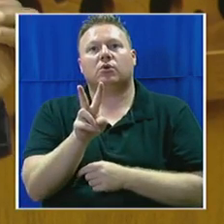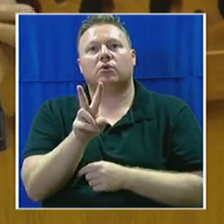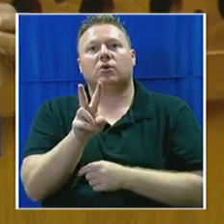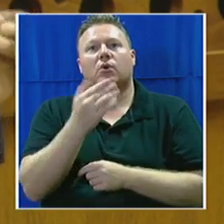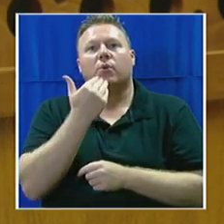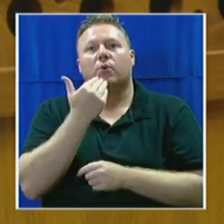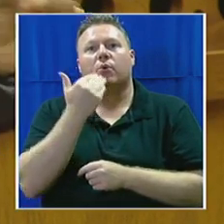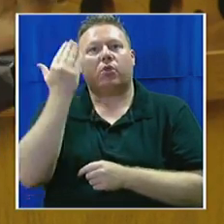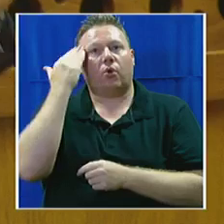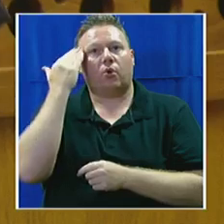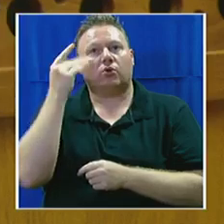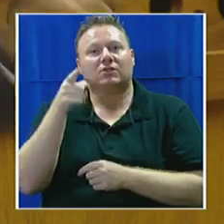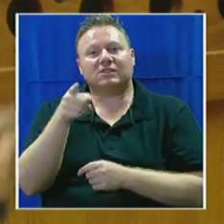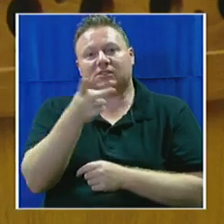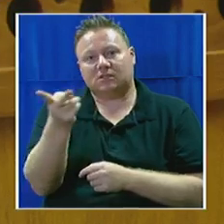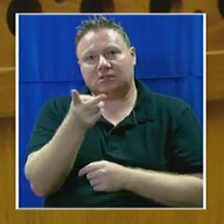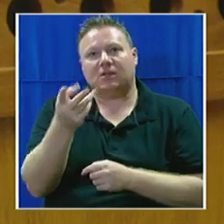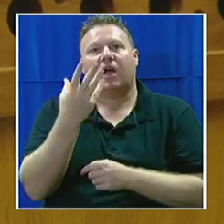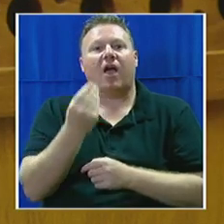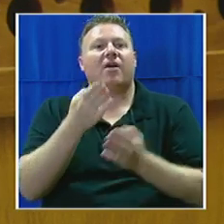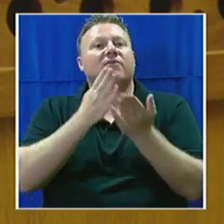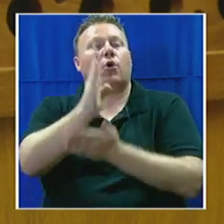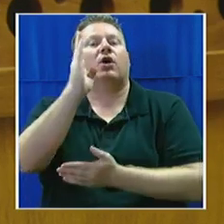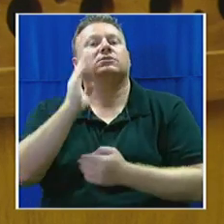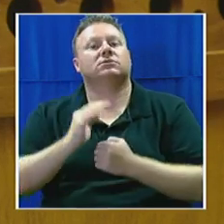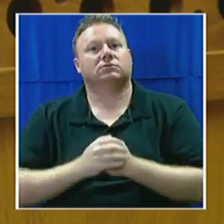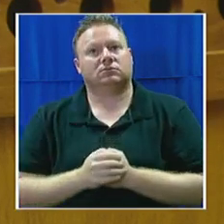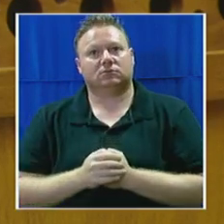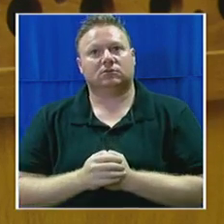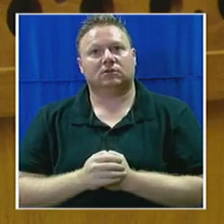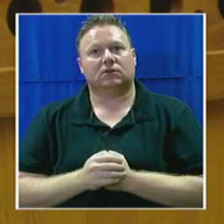thought they have that right.